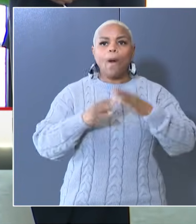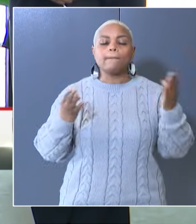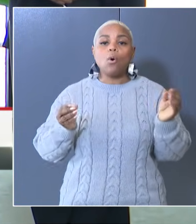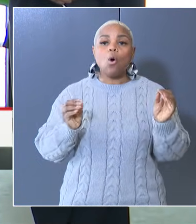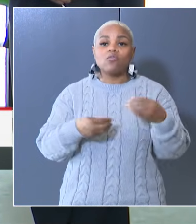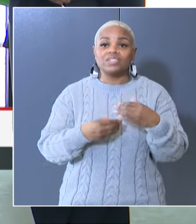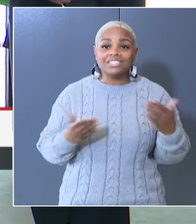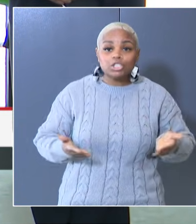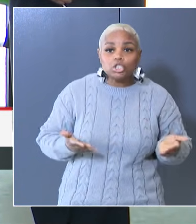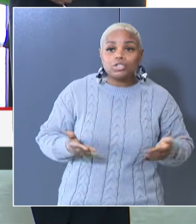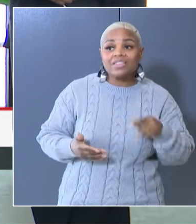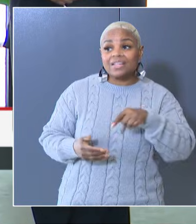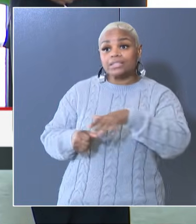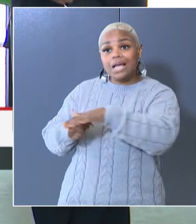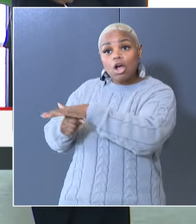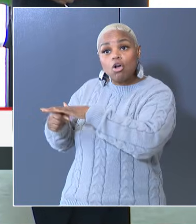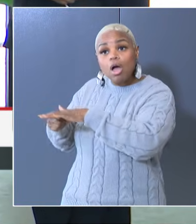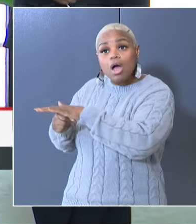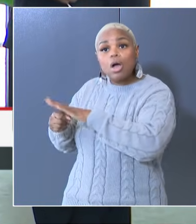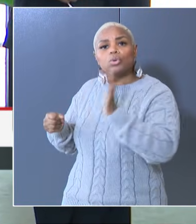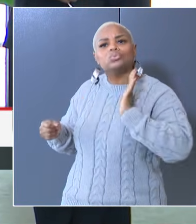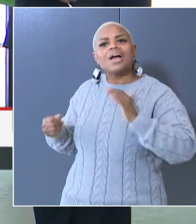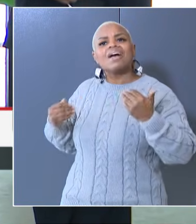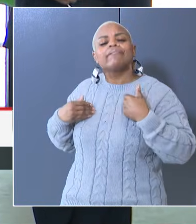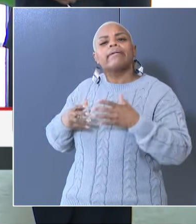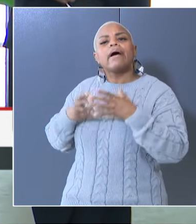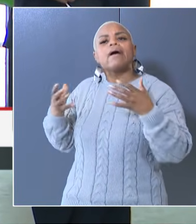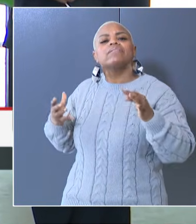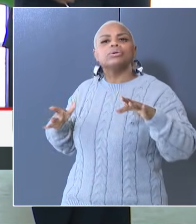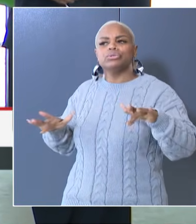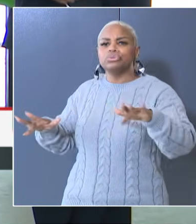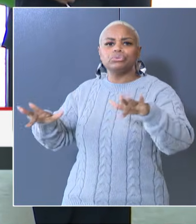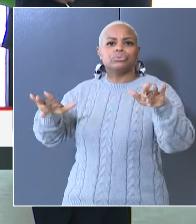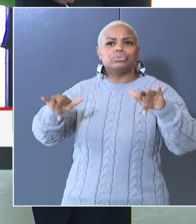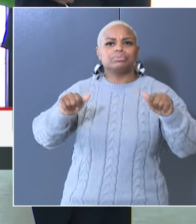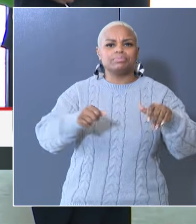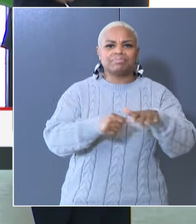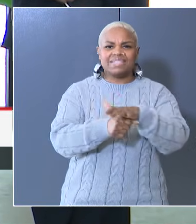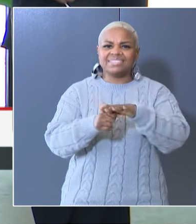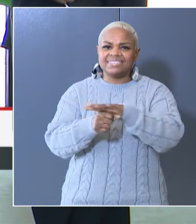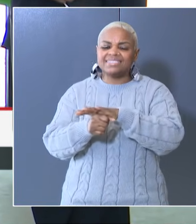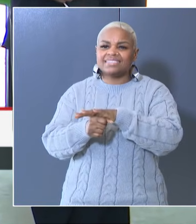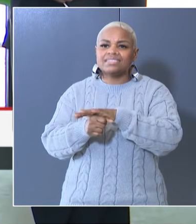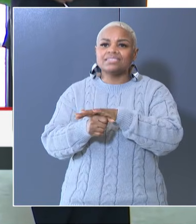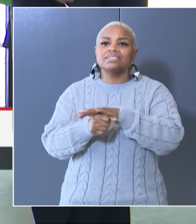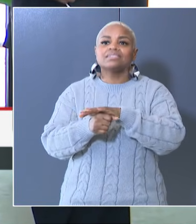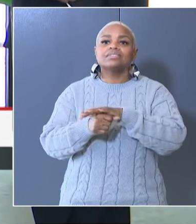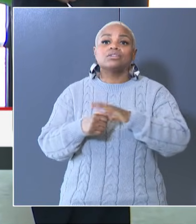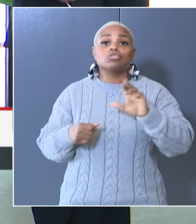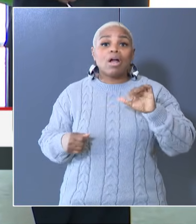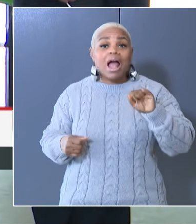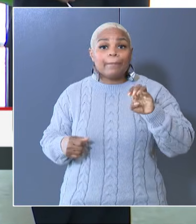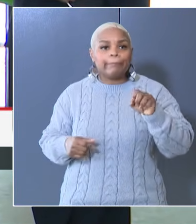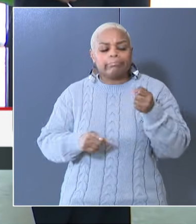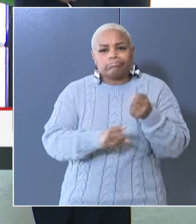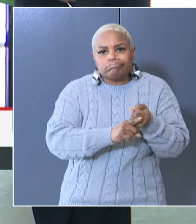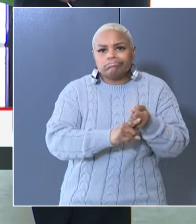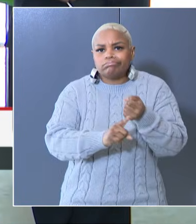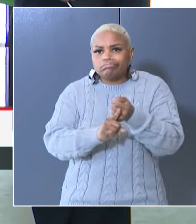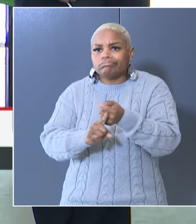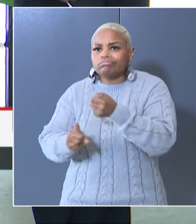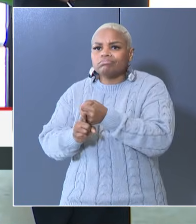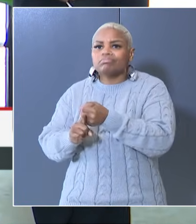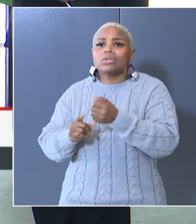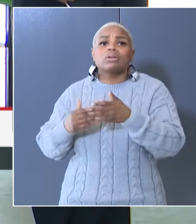notorious for vacant lots, for a crime problem just over on Hanover Place a few blocks away, that any elders in this community will tell you about